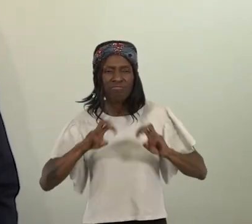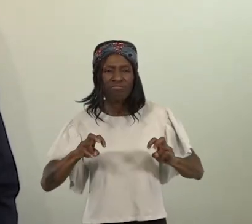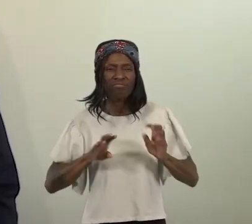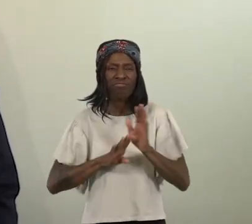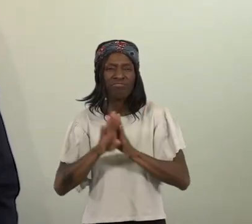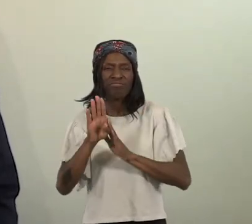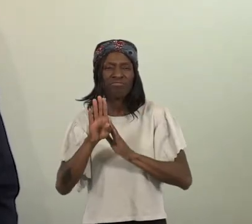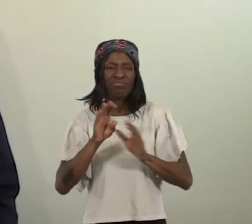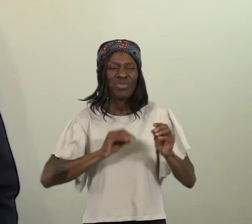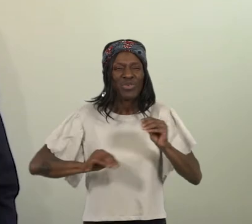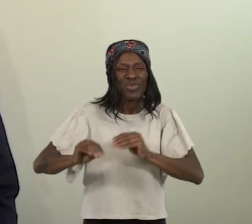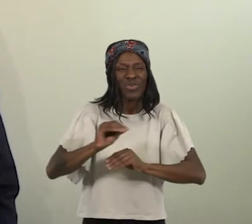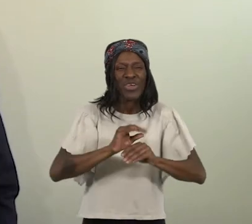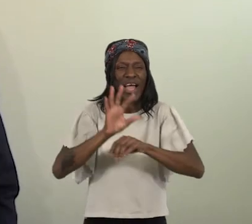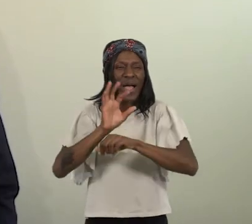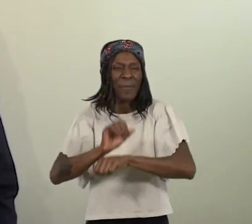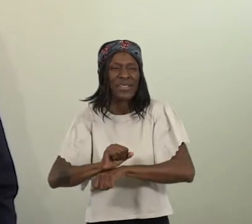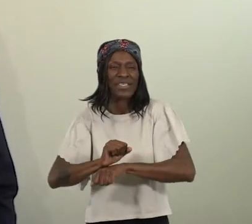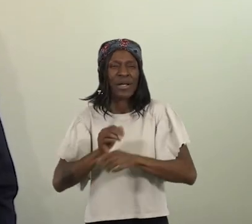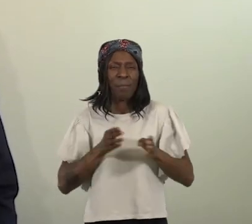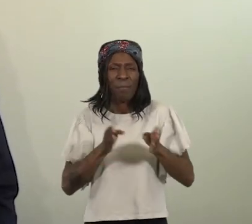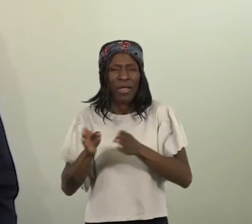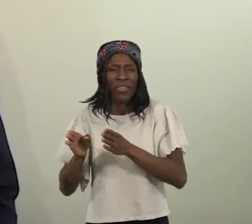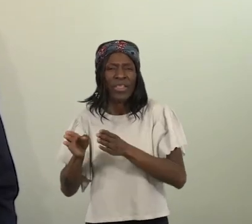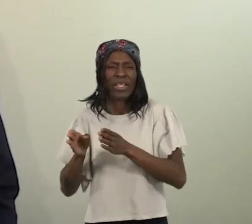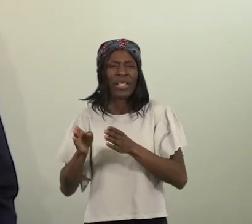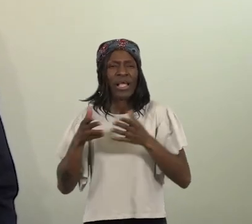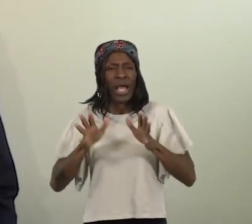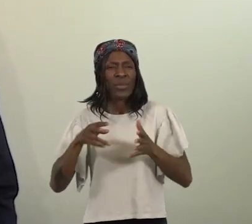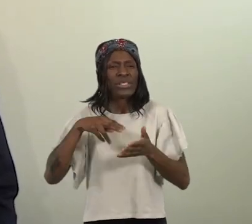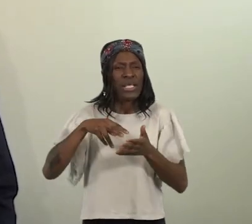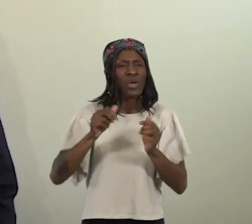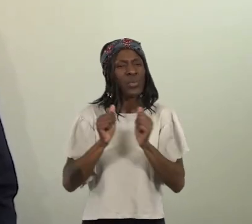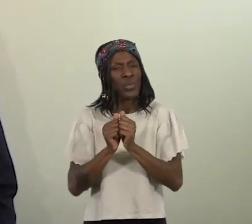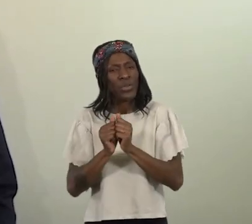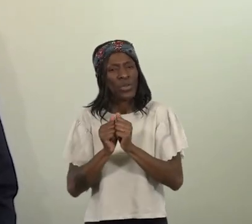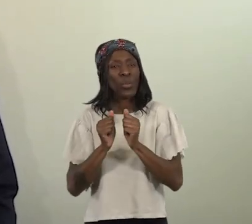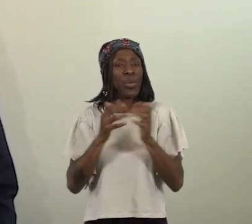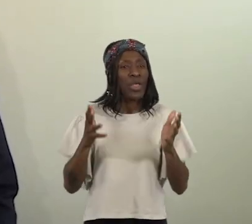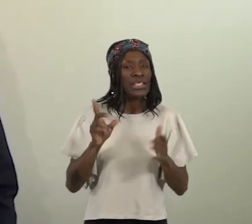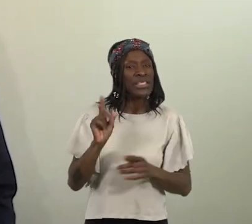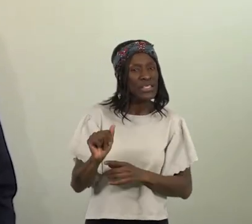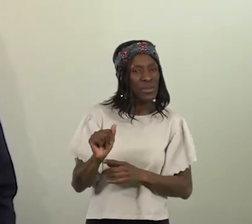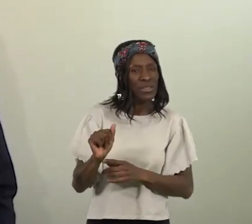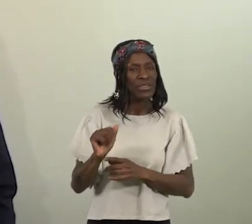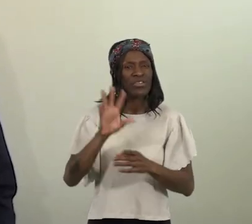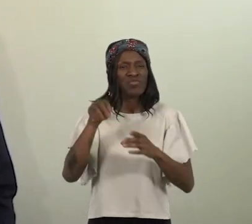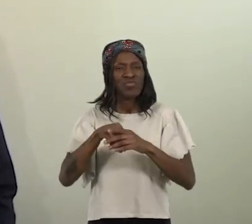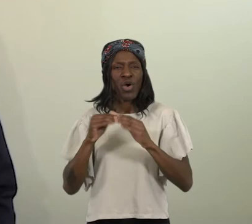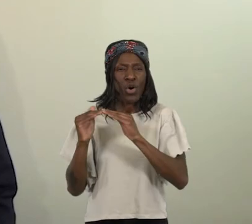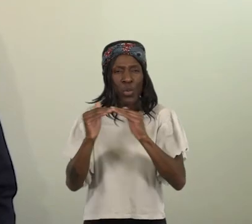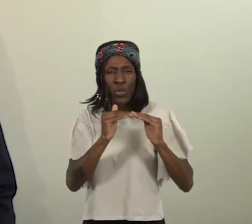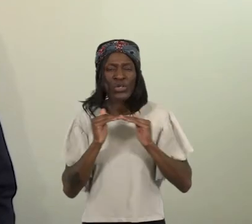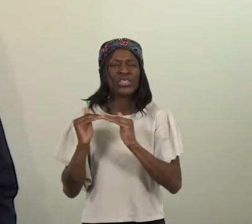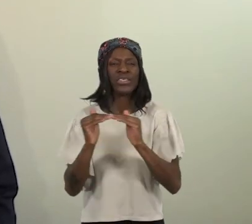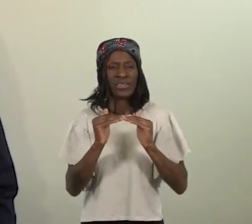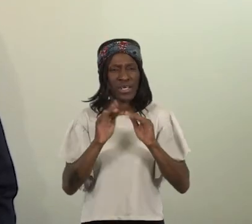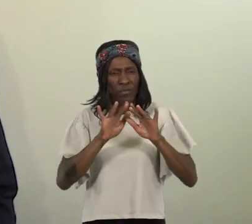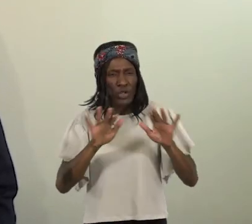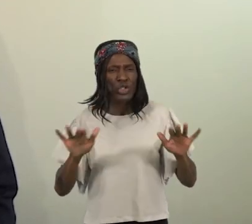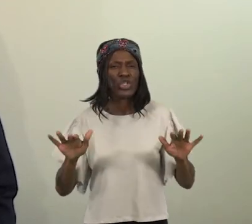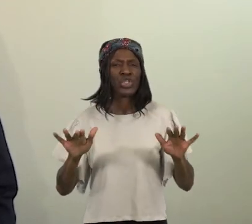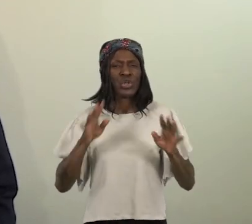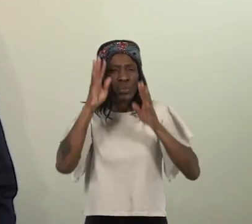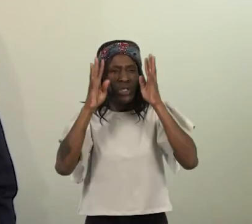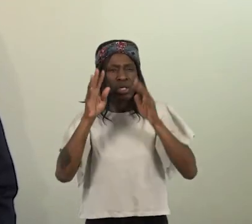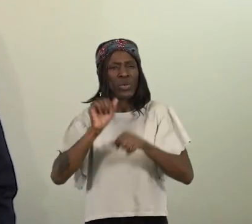is the exploration and development of movement practices and methodologies, which allow dancers with or without disabilities to engage